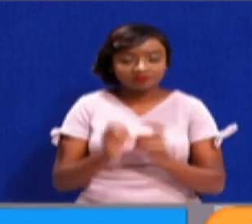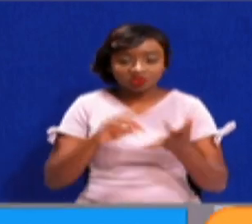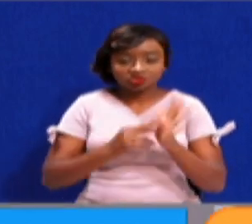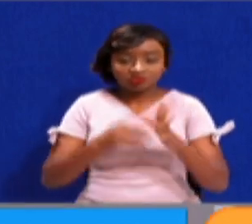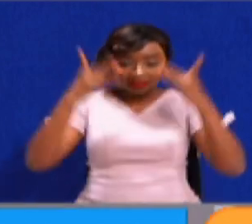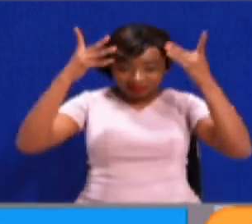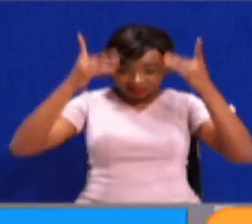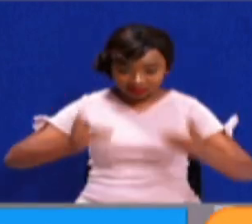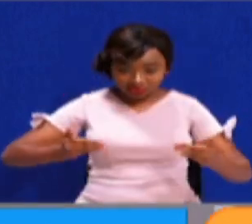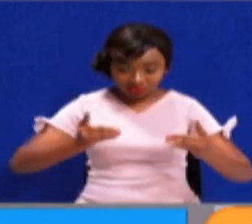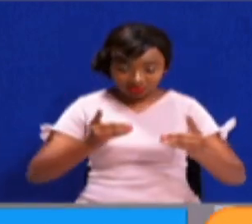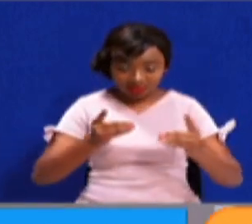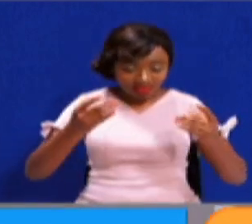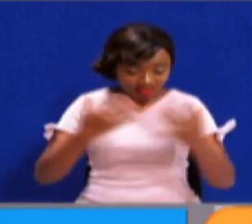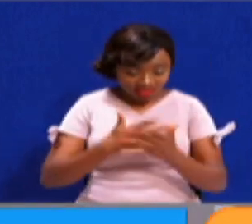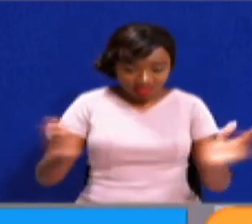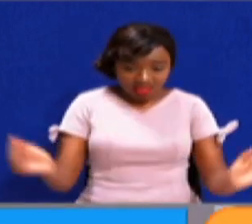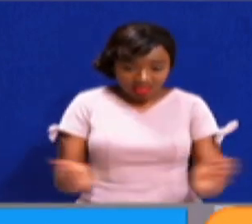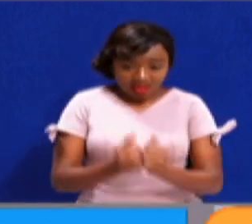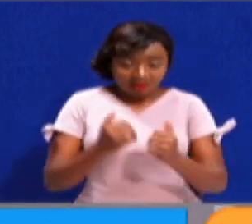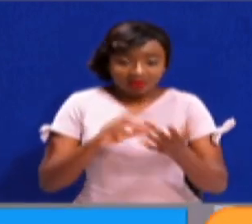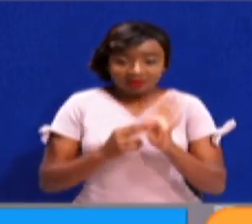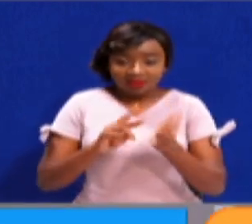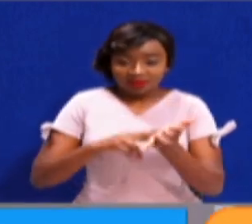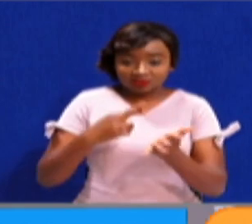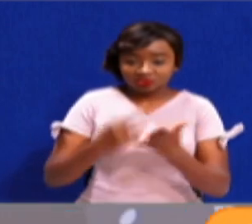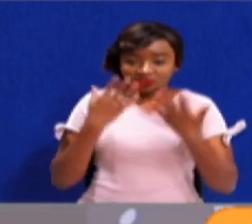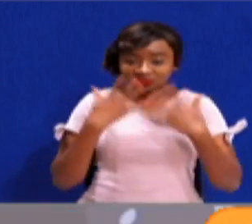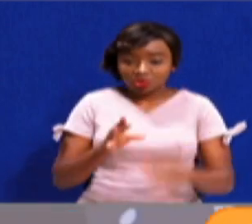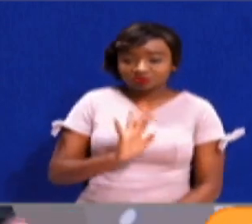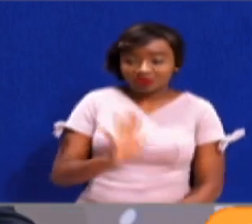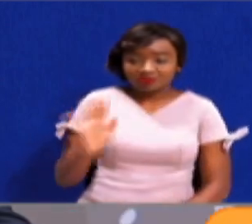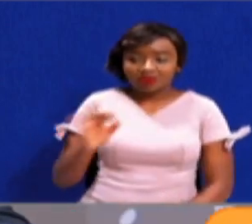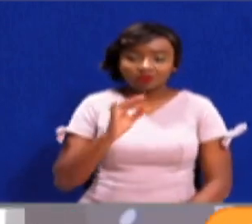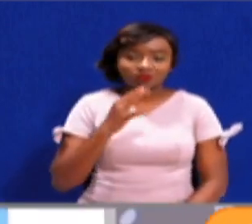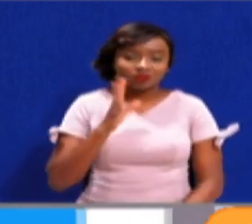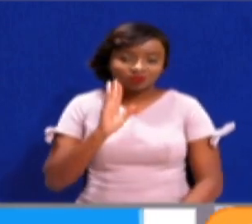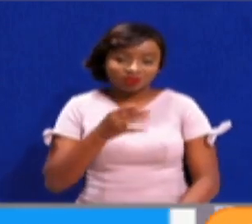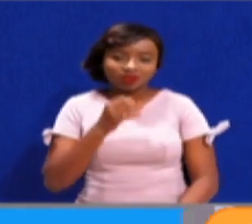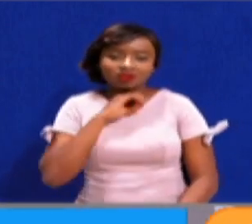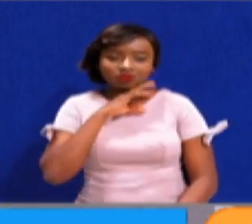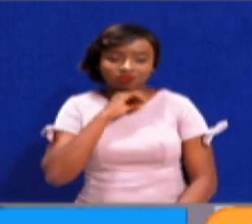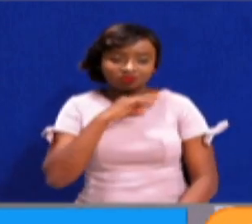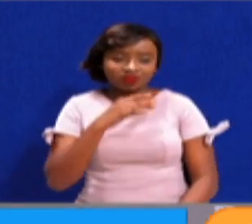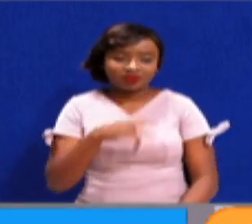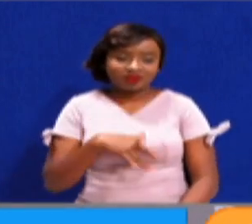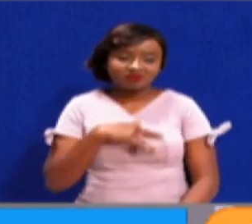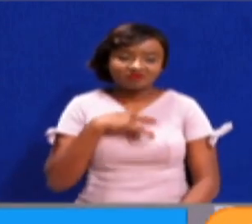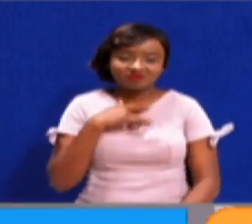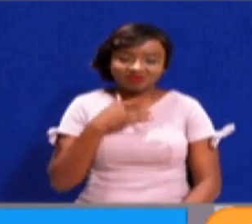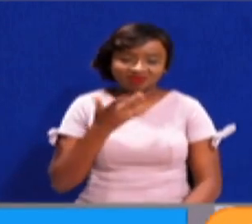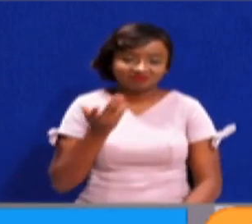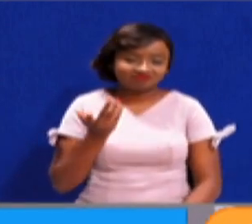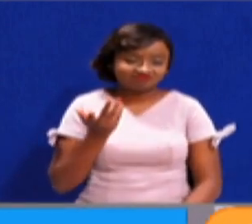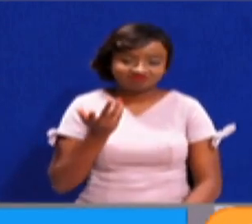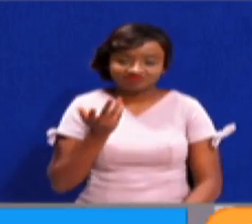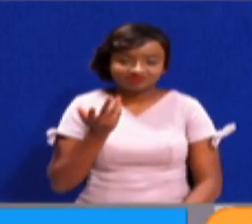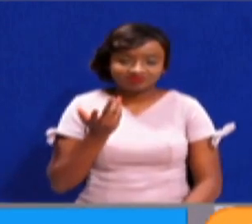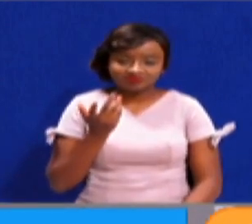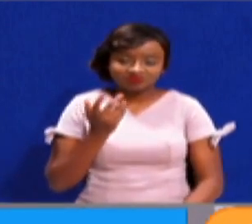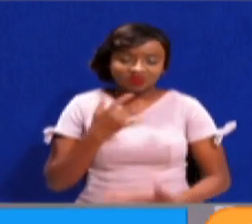there's a loss in terms of revenue, there will be cries of betrayal. And so I saw a lot of sense in what you were saying